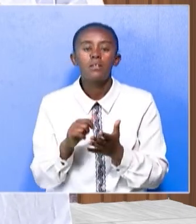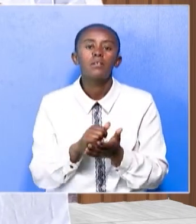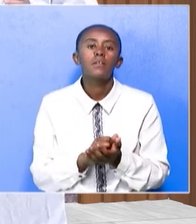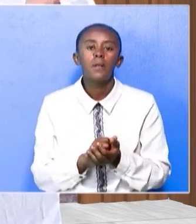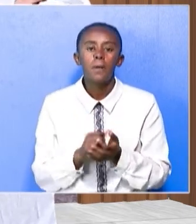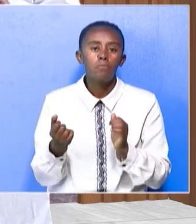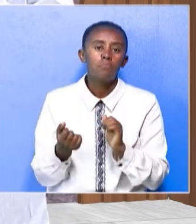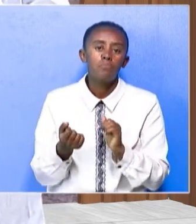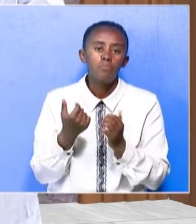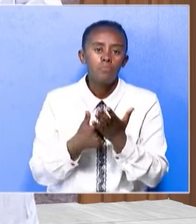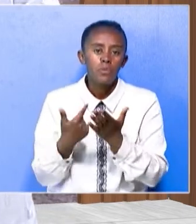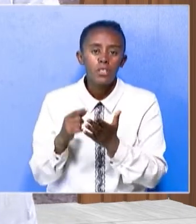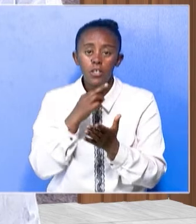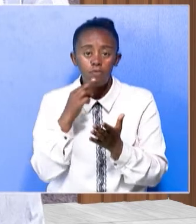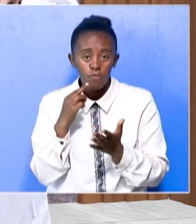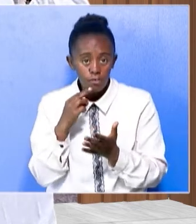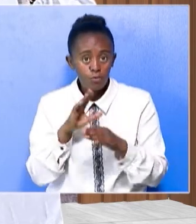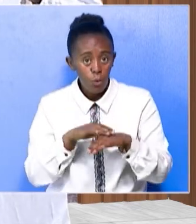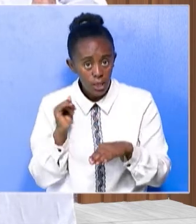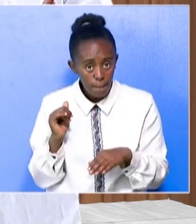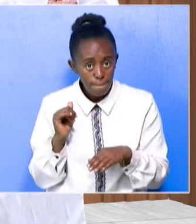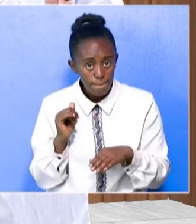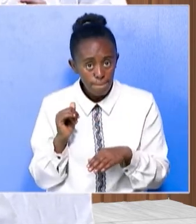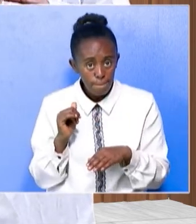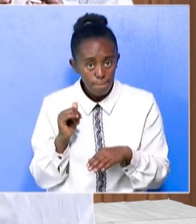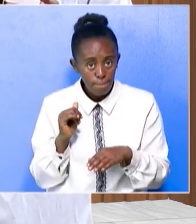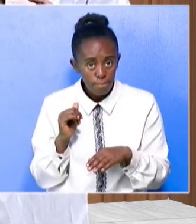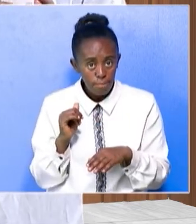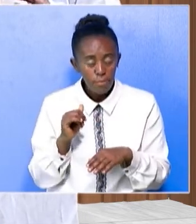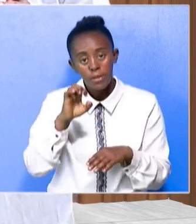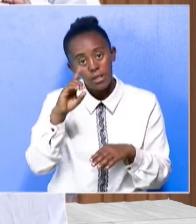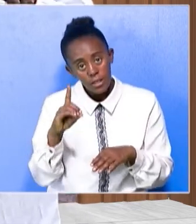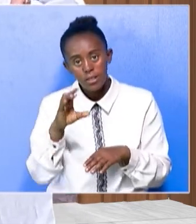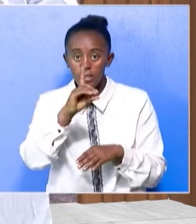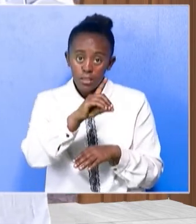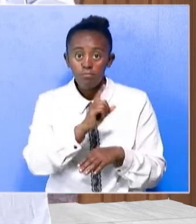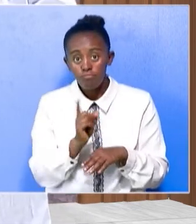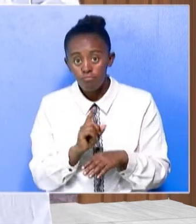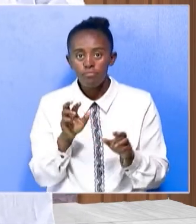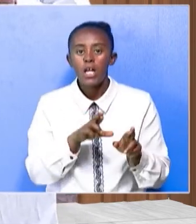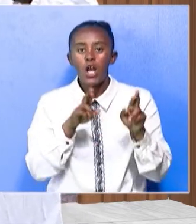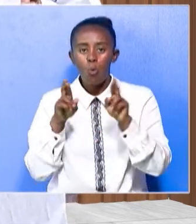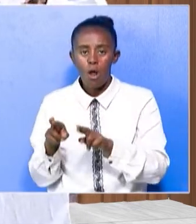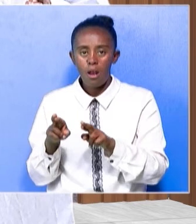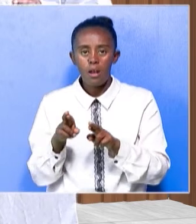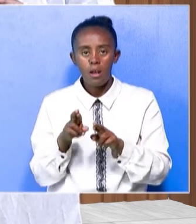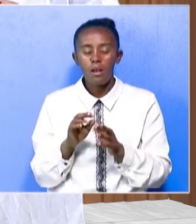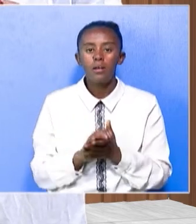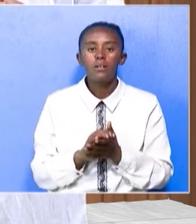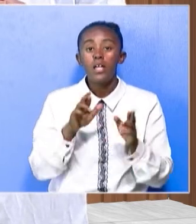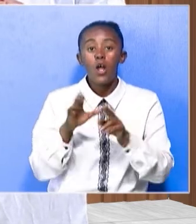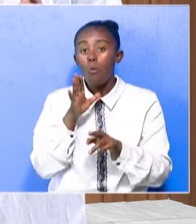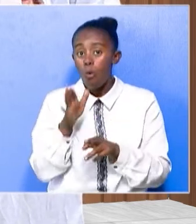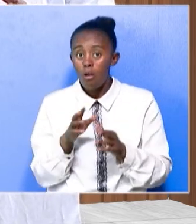D. So such kind of verbs, what we call them, D, that is an ED, regular verbs, whereas the irregular